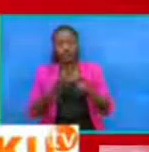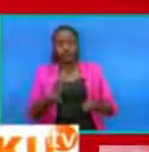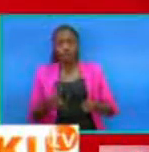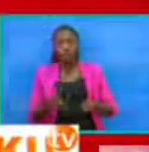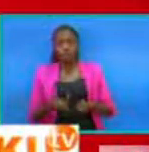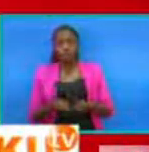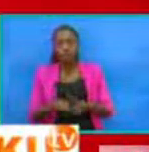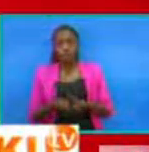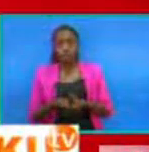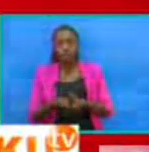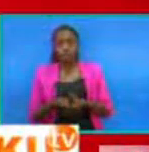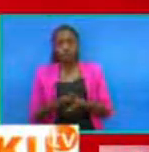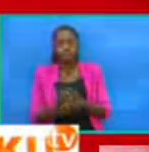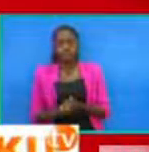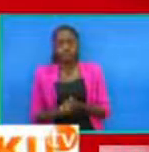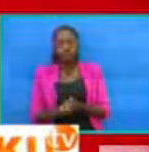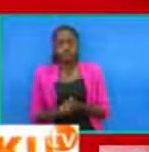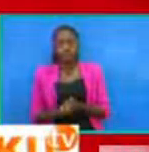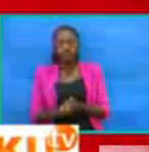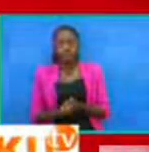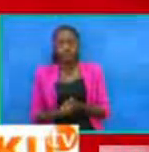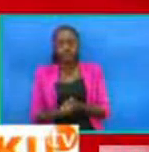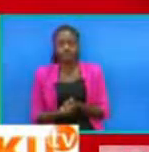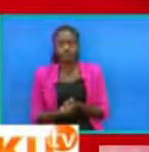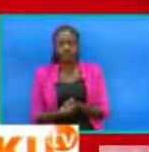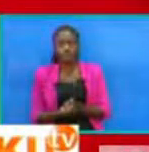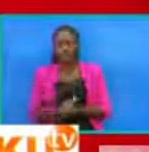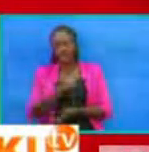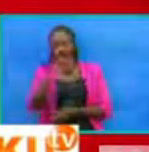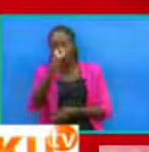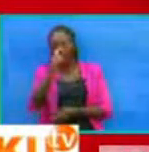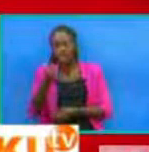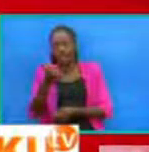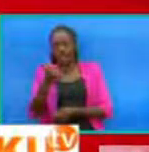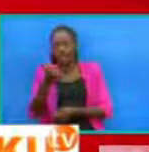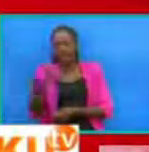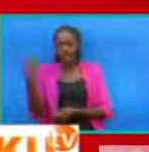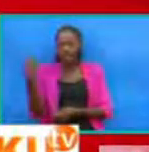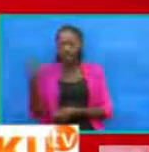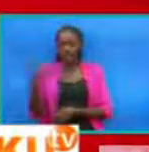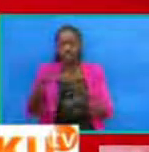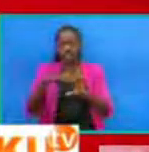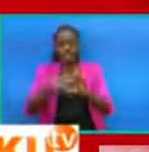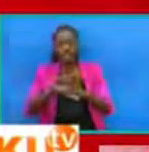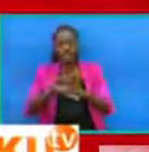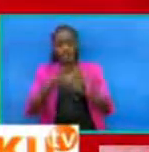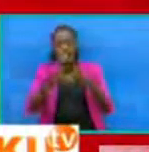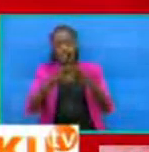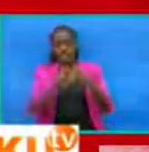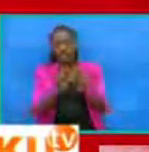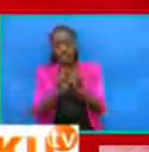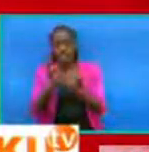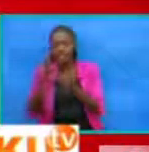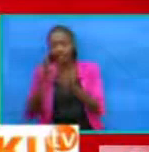pentathlon, and many other medals in the 1930s.